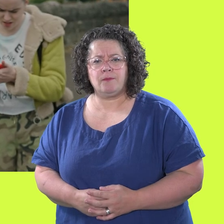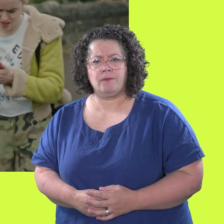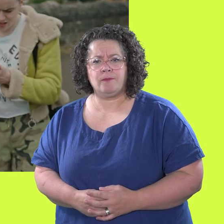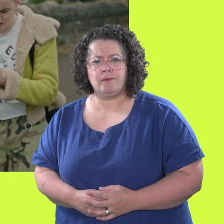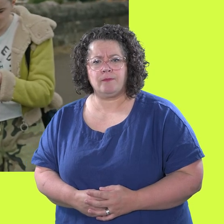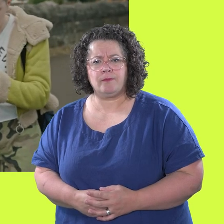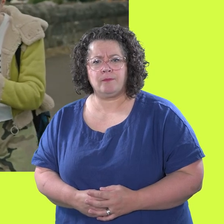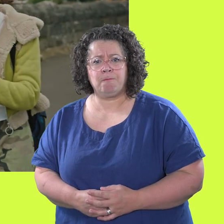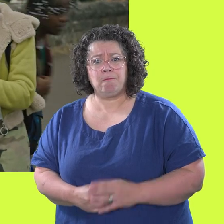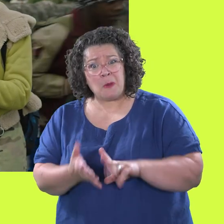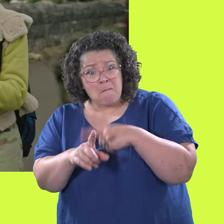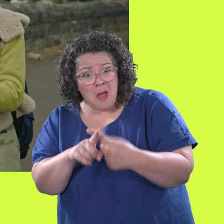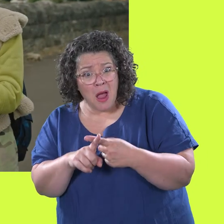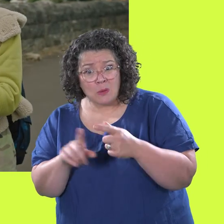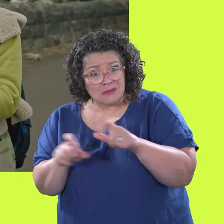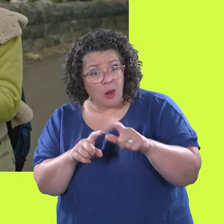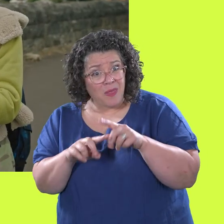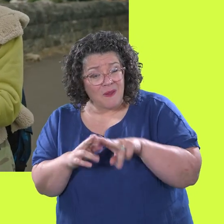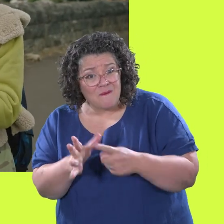Max, you with Eva? She's not answering.